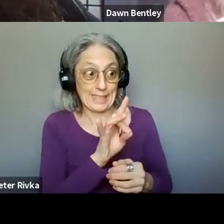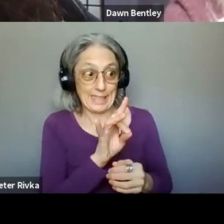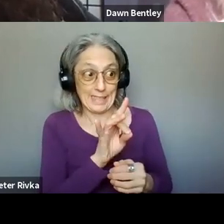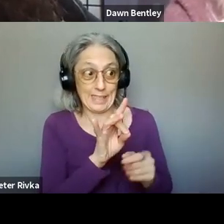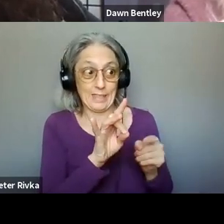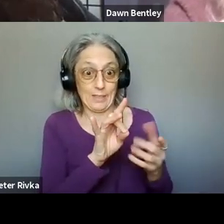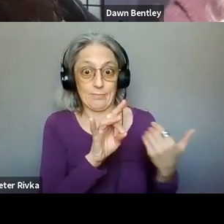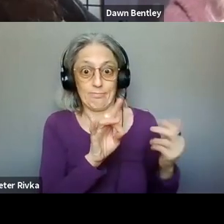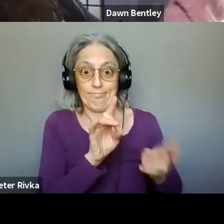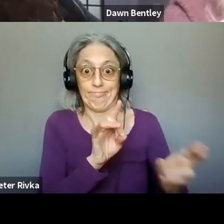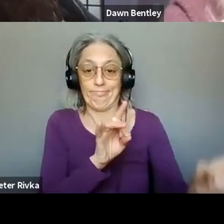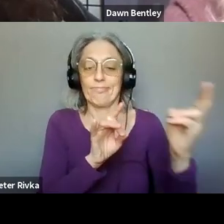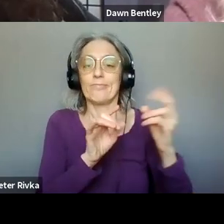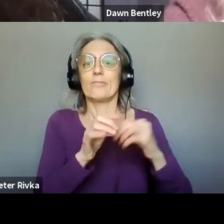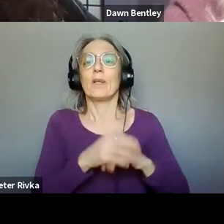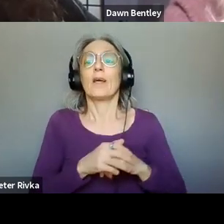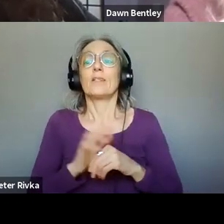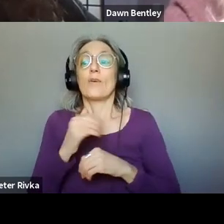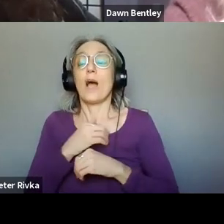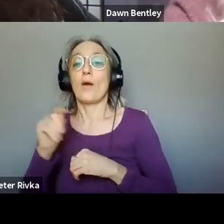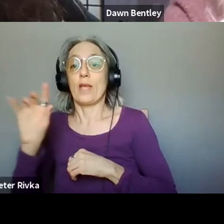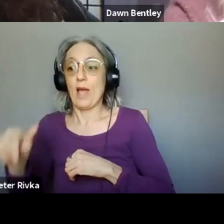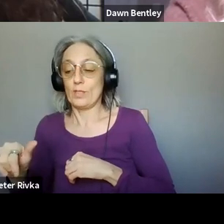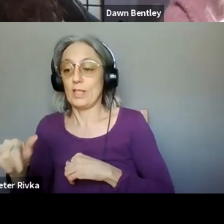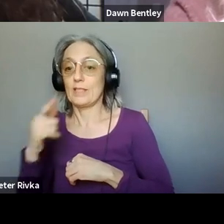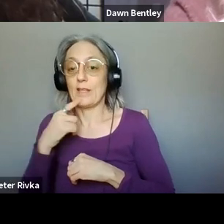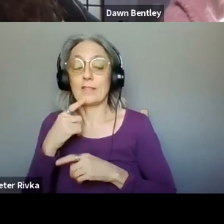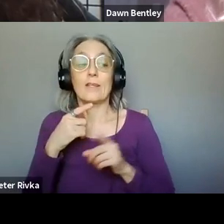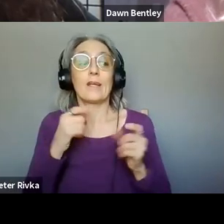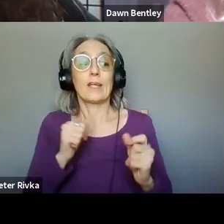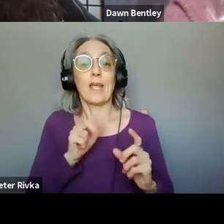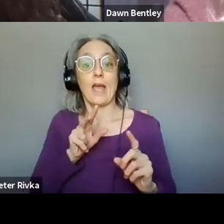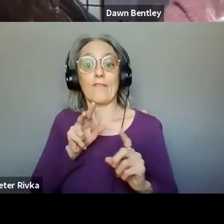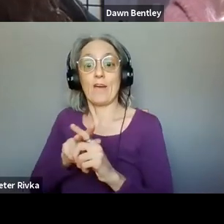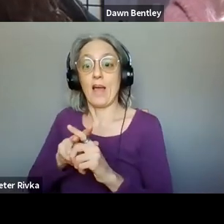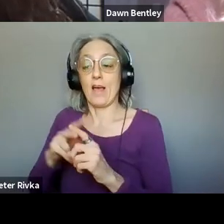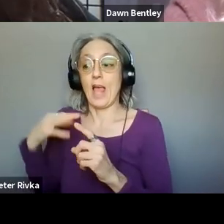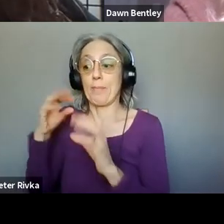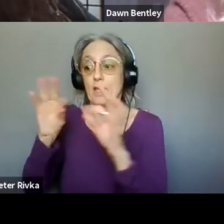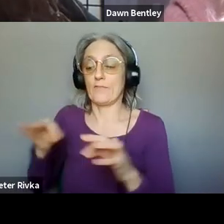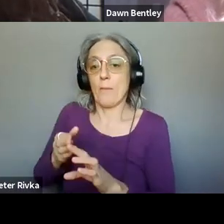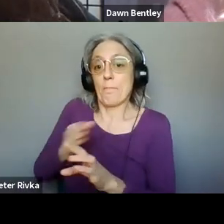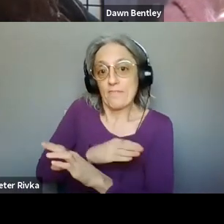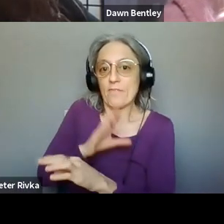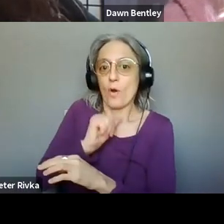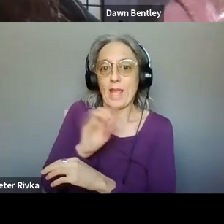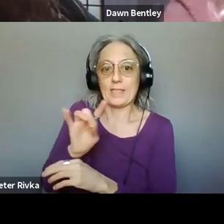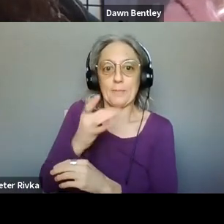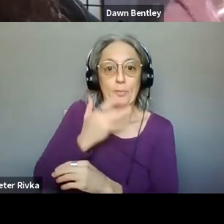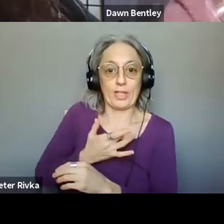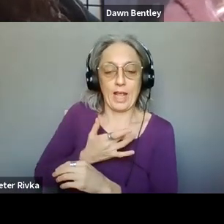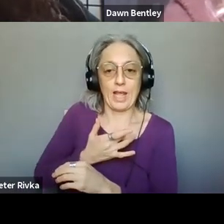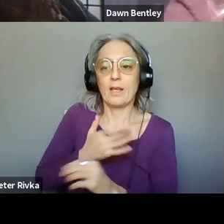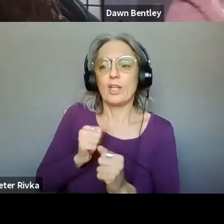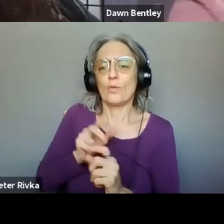file the guardianship application prior to the 18th birthday. You can file that